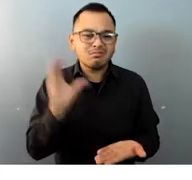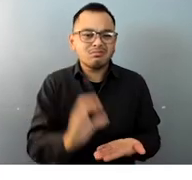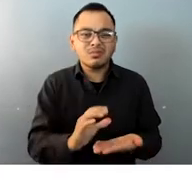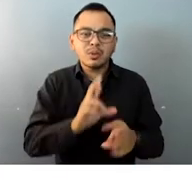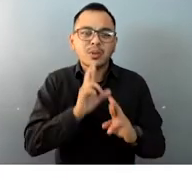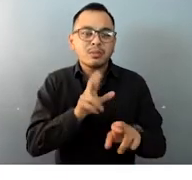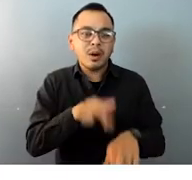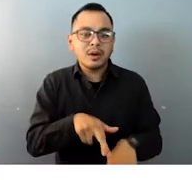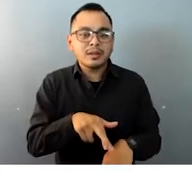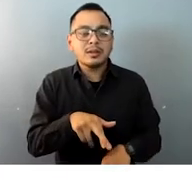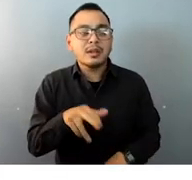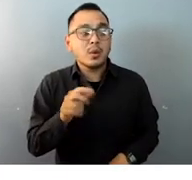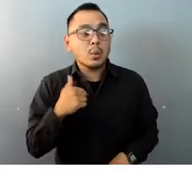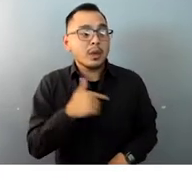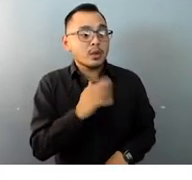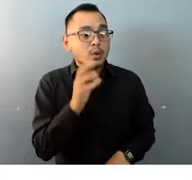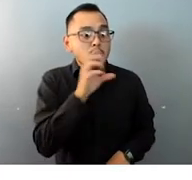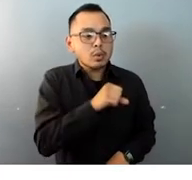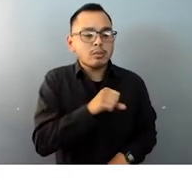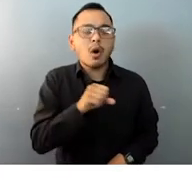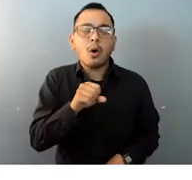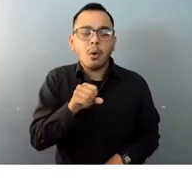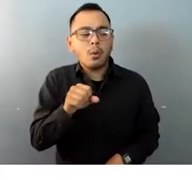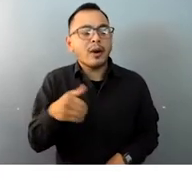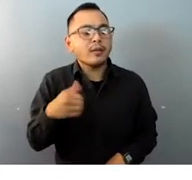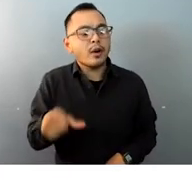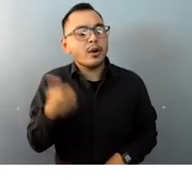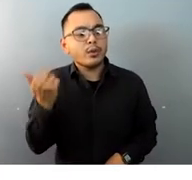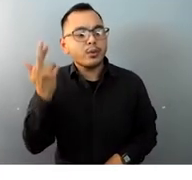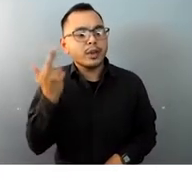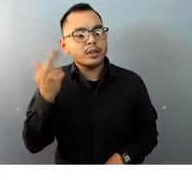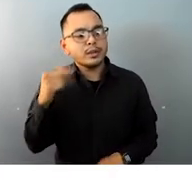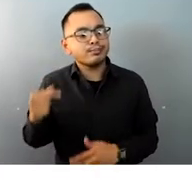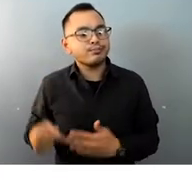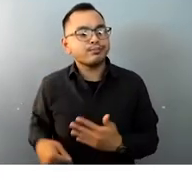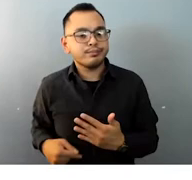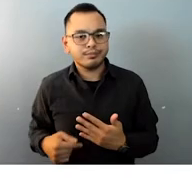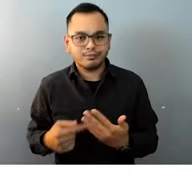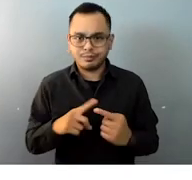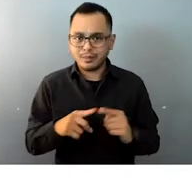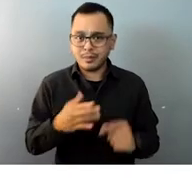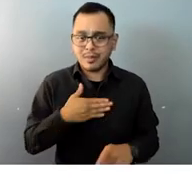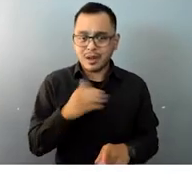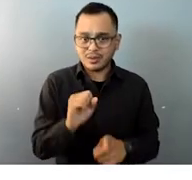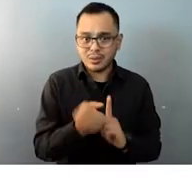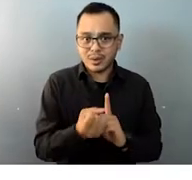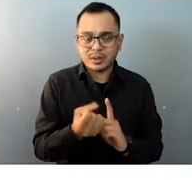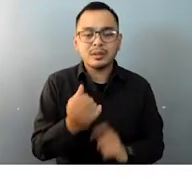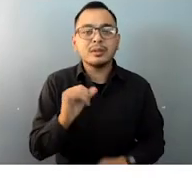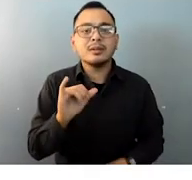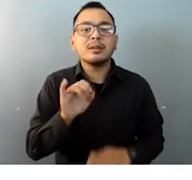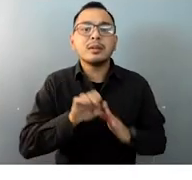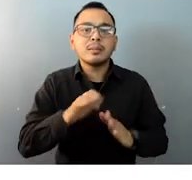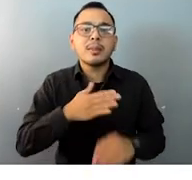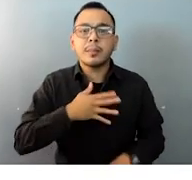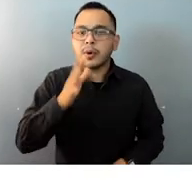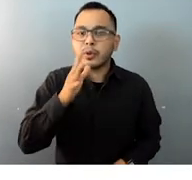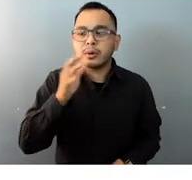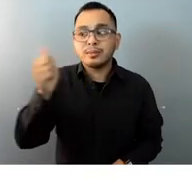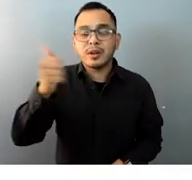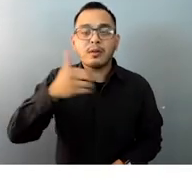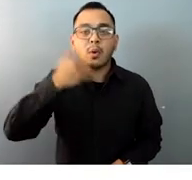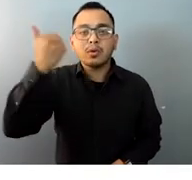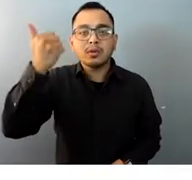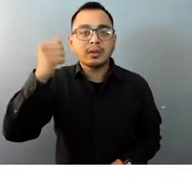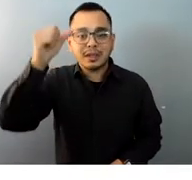think there is essentially a lack of response, because the assumption is, oh, it was due to something else. And in my case, for instance,